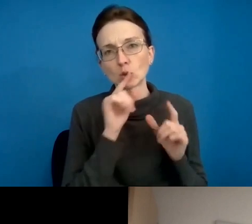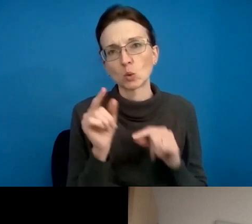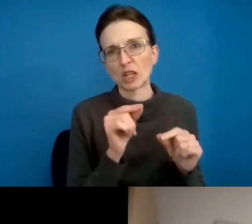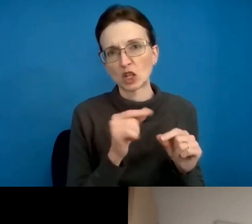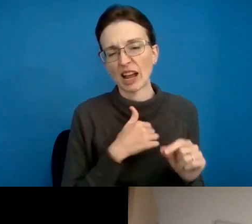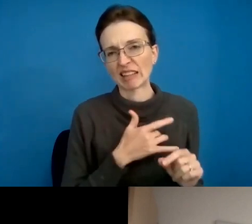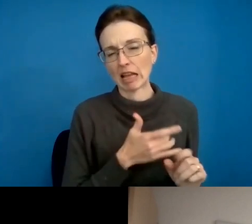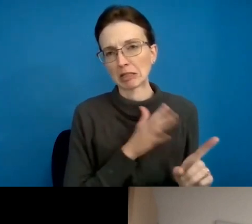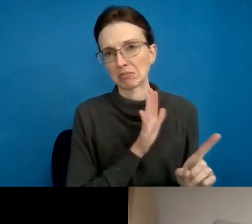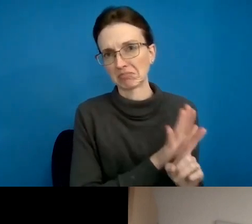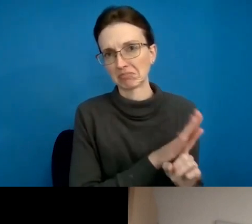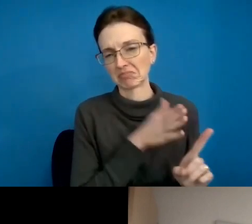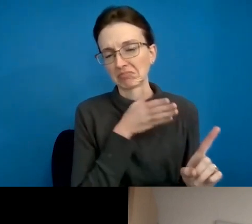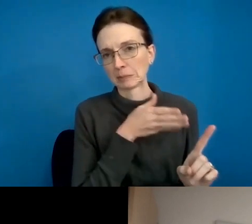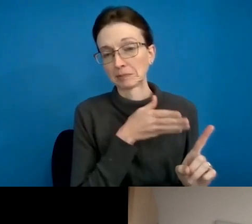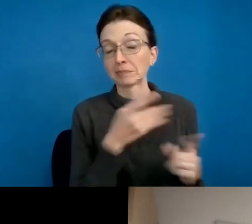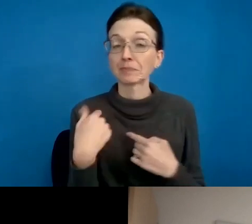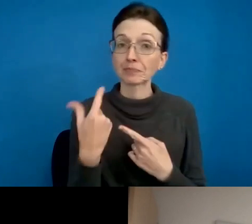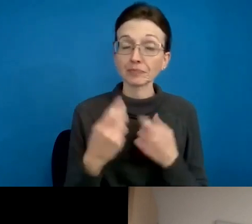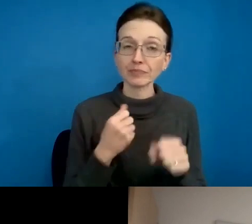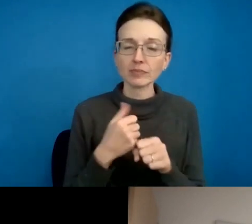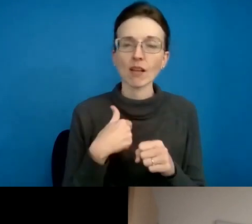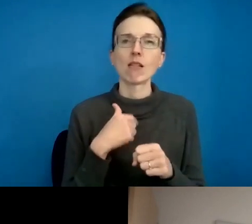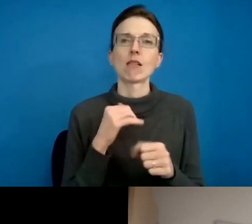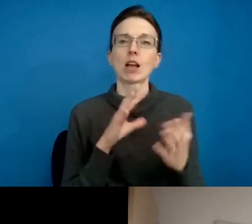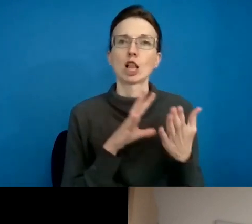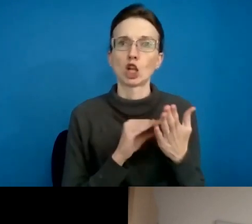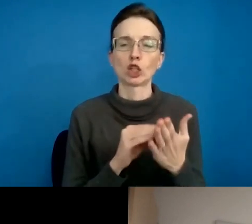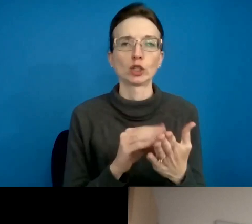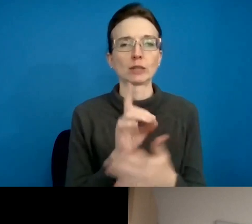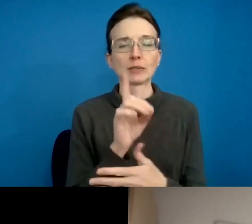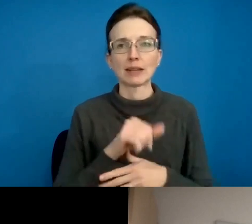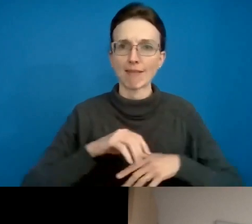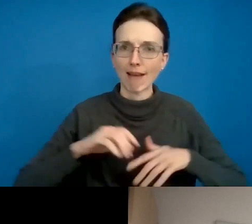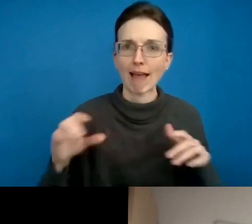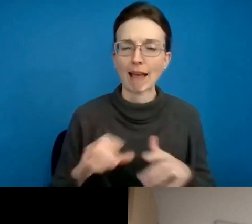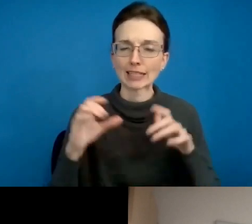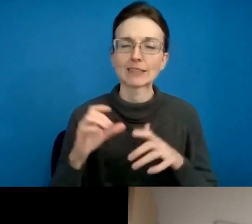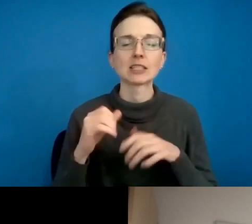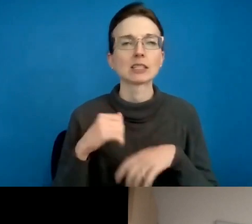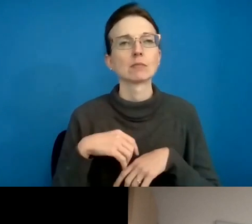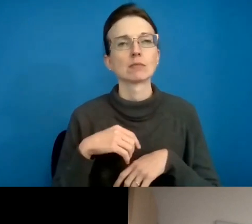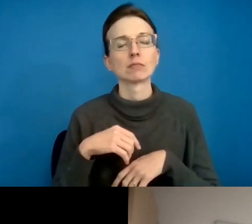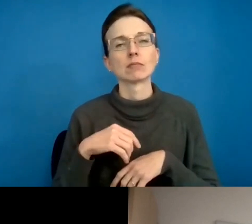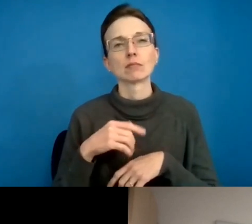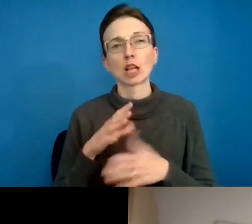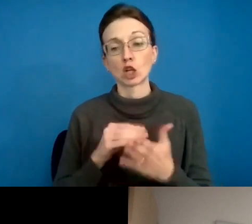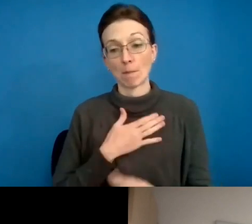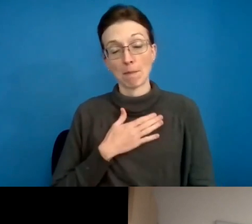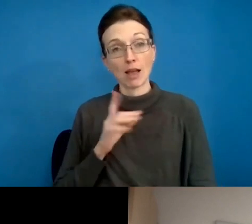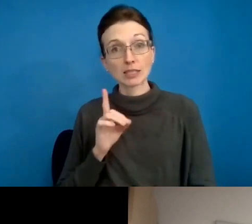use. And over the last few years, I've learned a lot about disability activism. I've learned a lot about my own disability and how